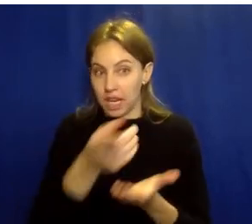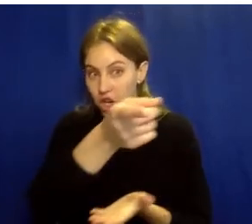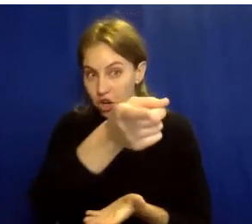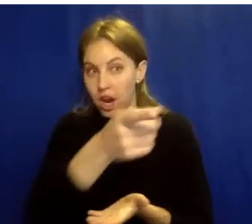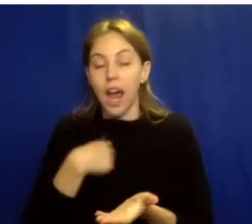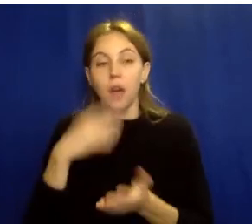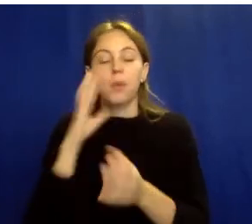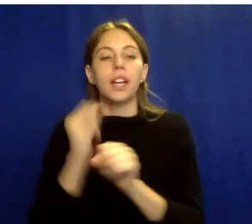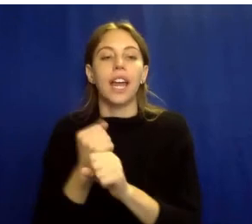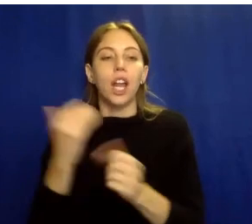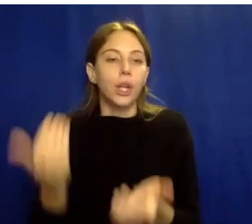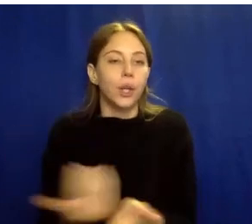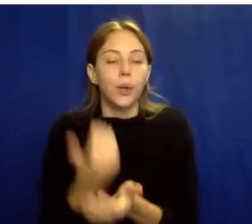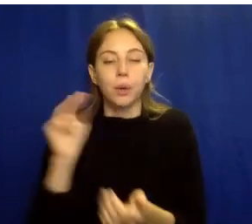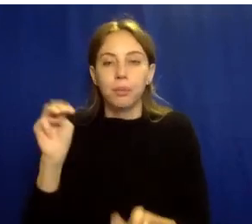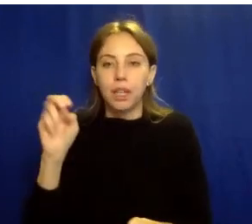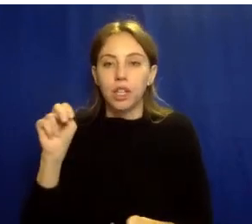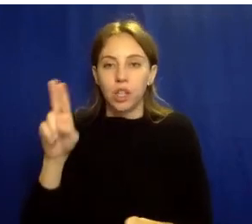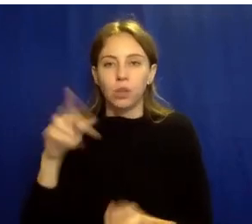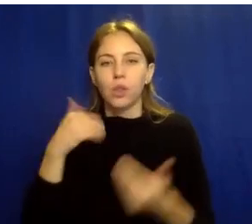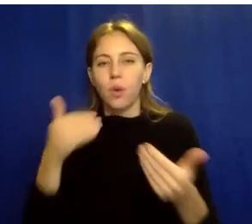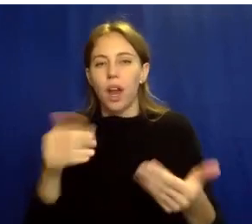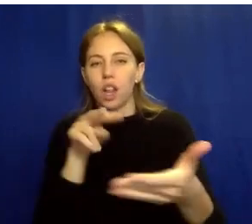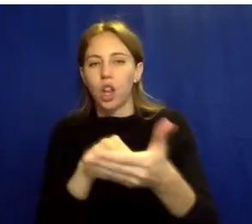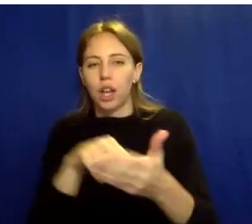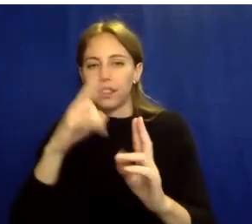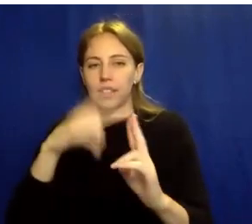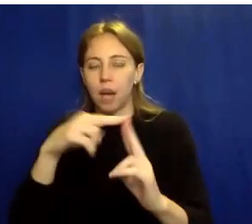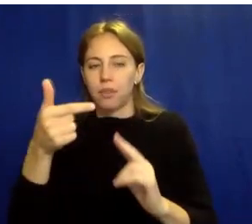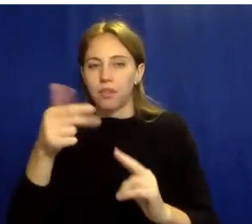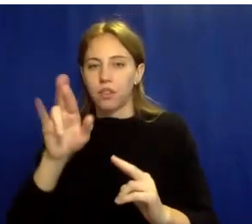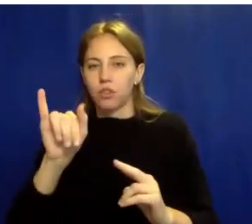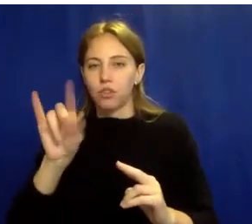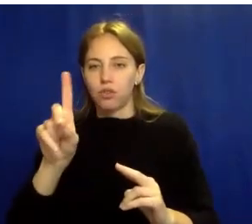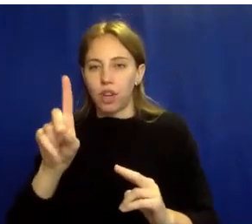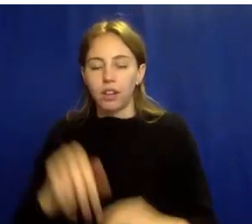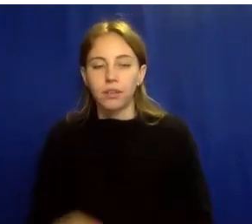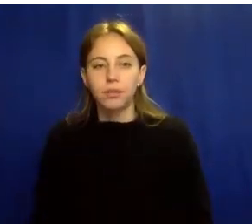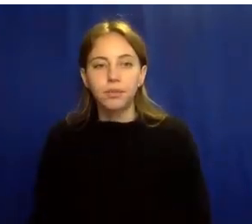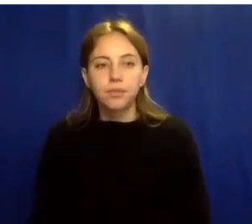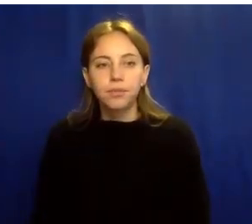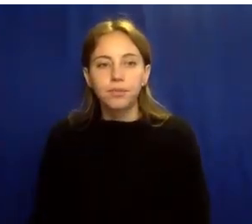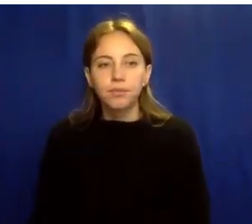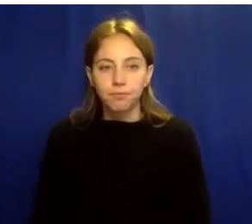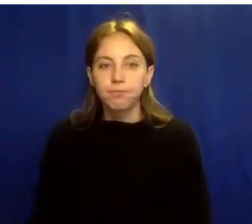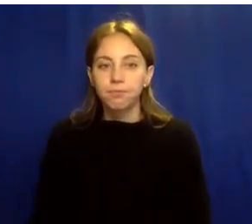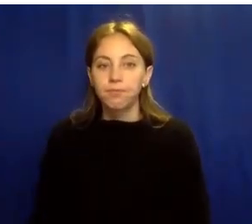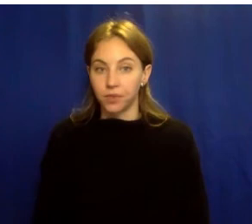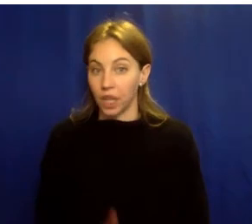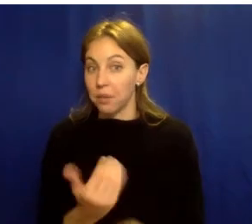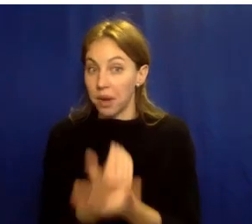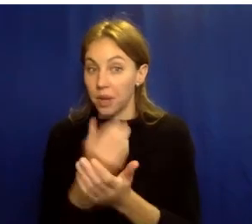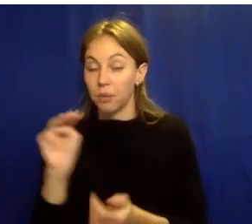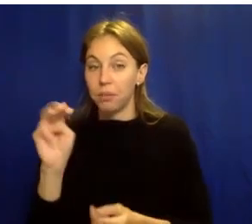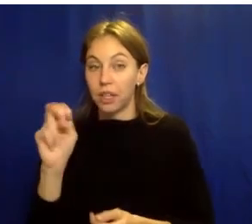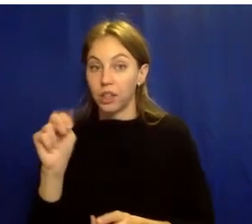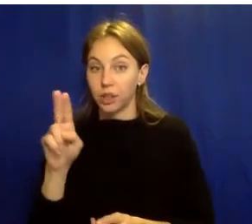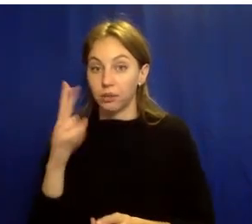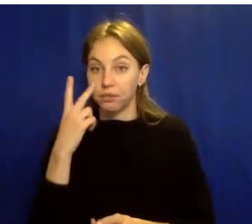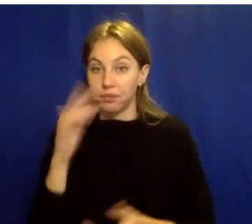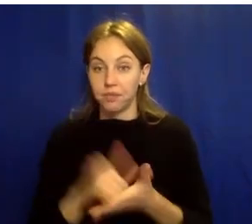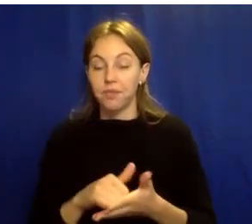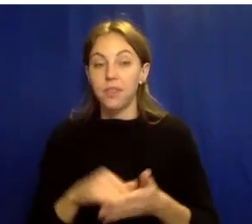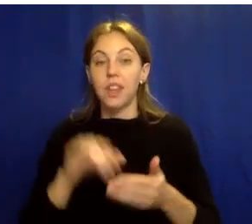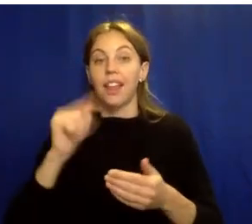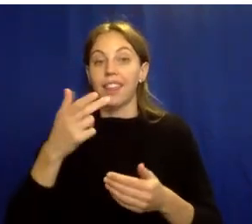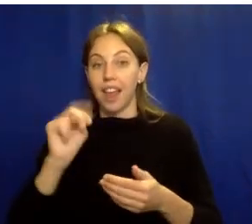a new menu. So watch the top of the grid, click on assignment groups, and here's my new menu. And this drop-down